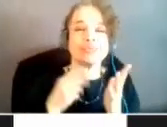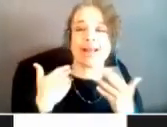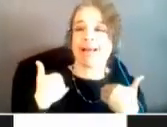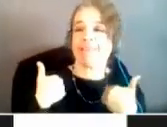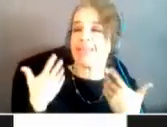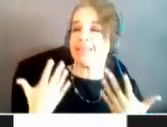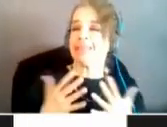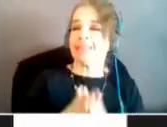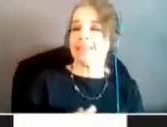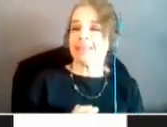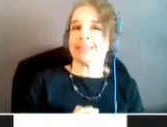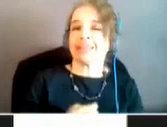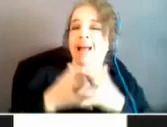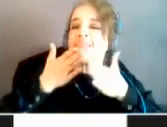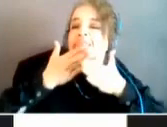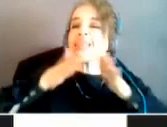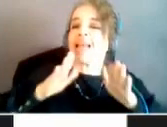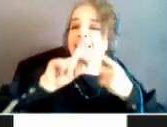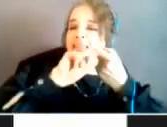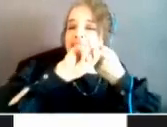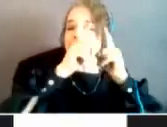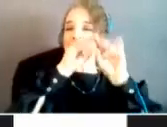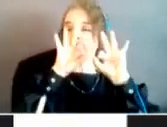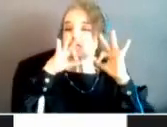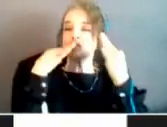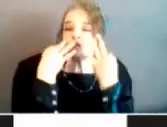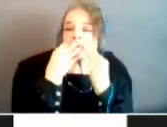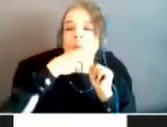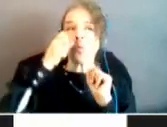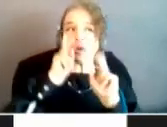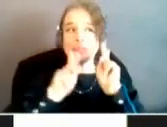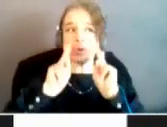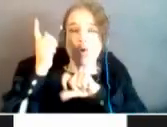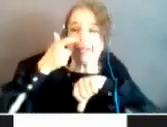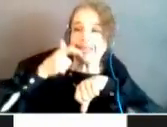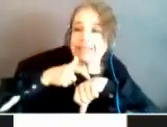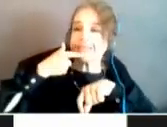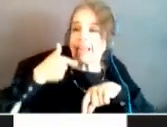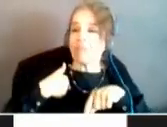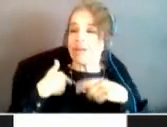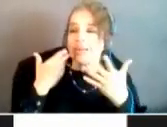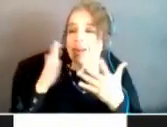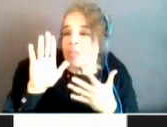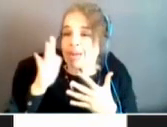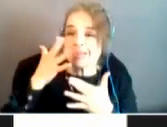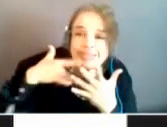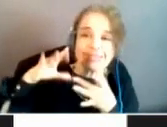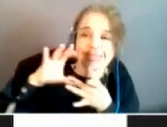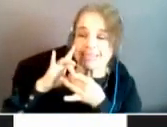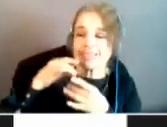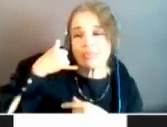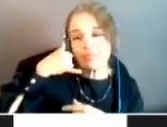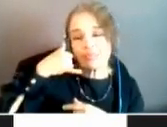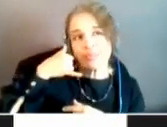have lost friends and family. You know, I say to older people all the time, you know, tell me something about your social network, and they'll